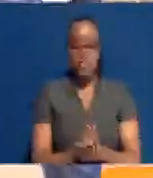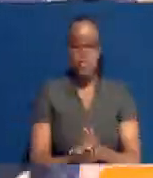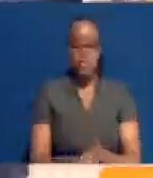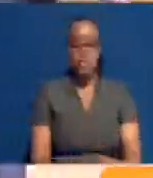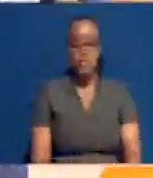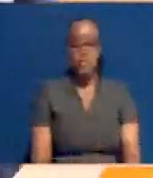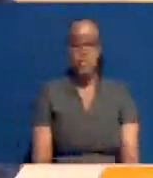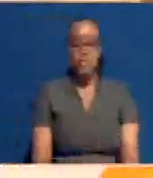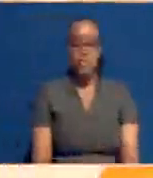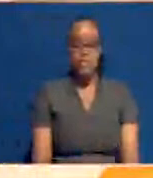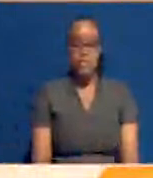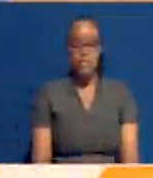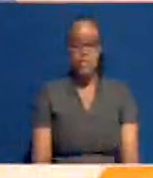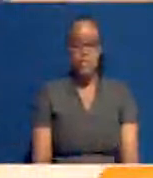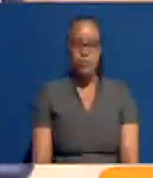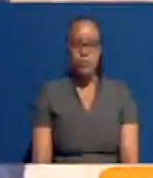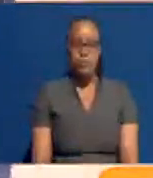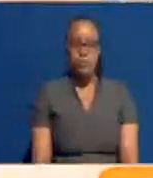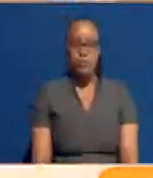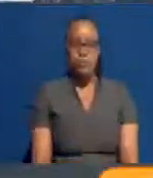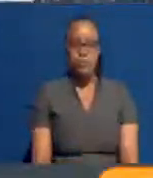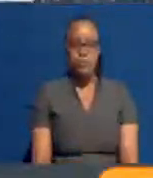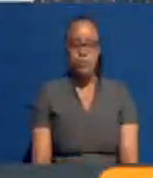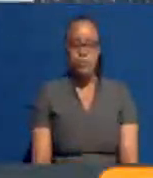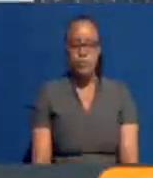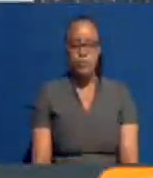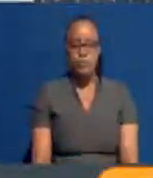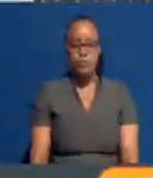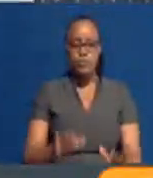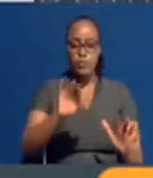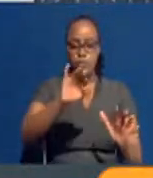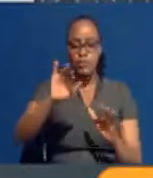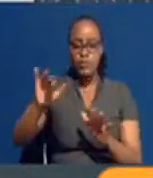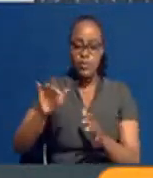Citizen TV, Nairobi. All right, our sports cabinet secretary.